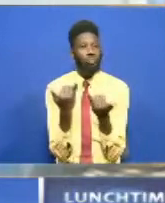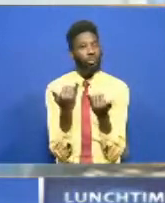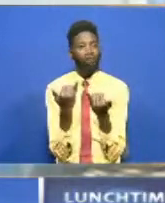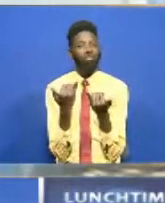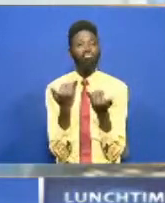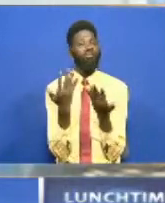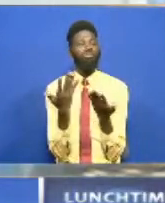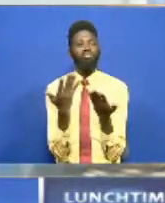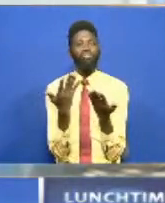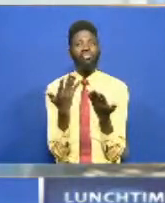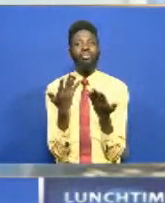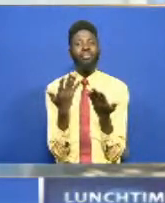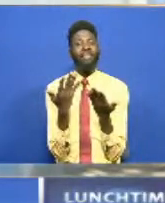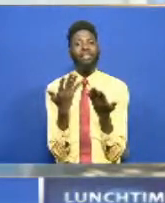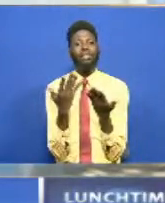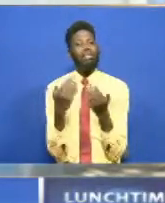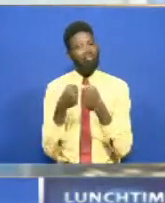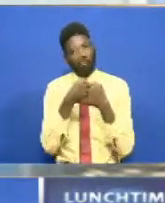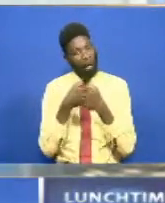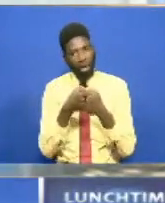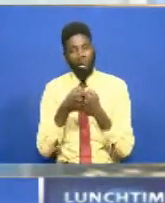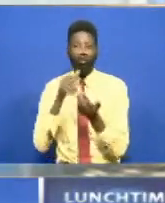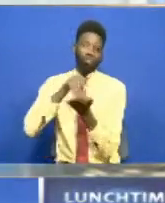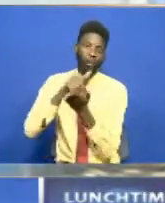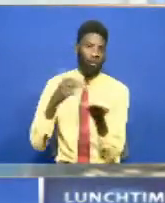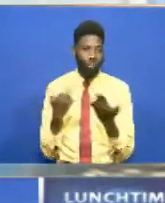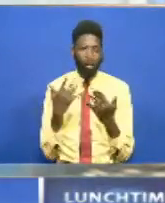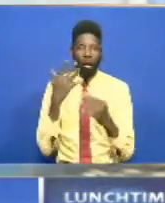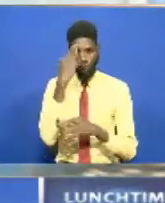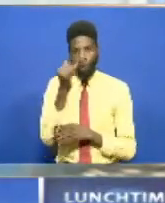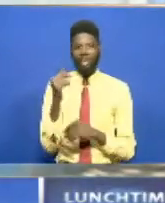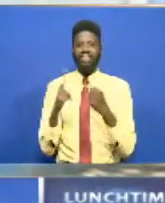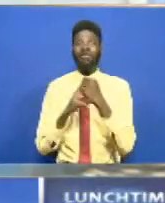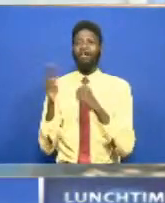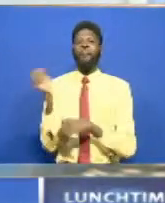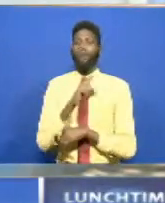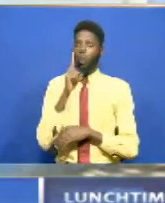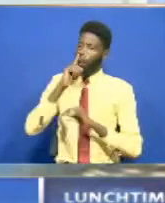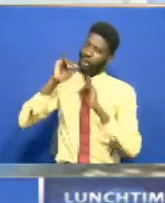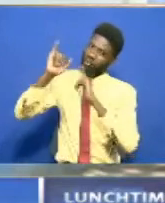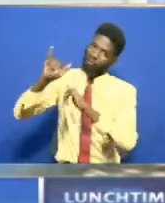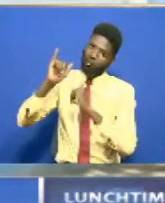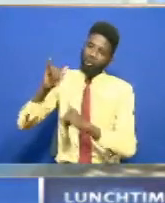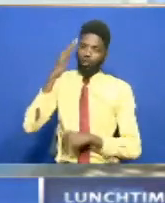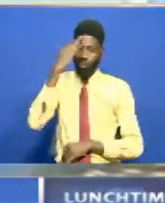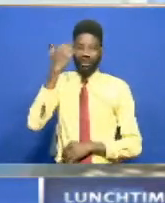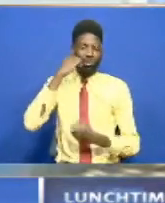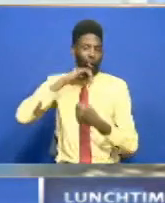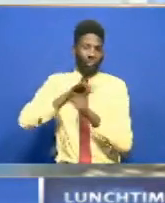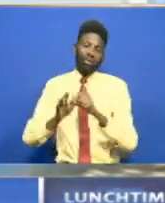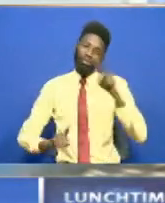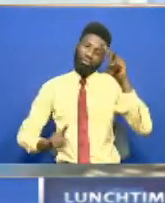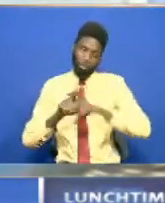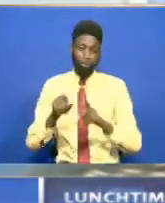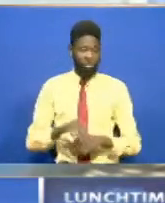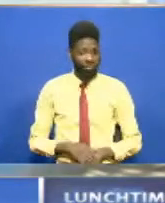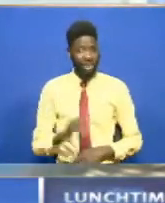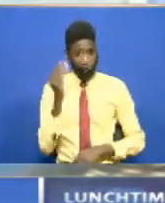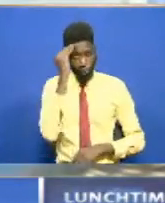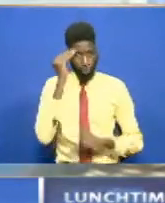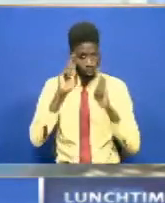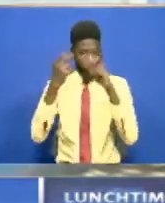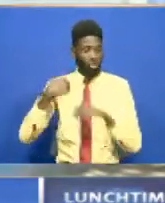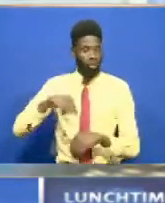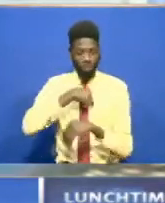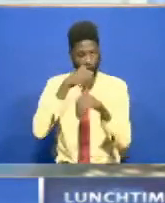the 7 months break that was there because of the ongoing pandemic. So these are education matters that we're following up here in